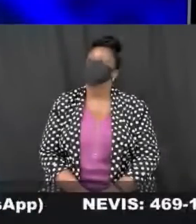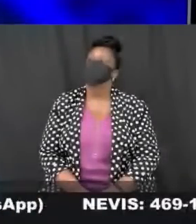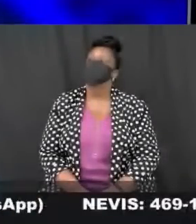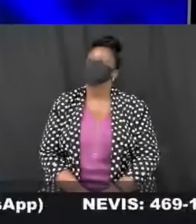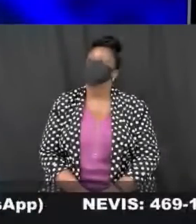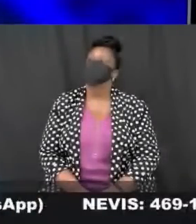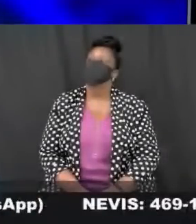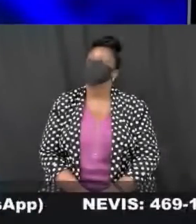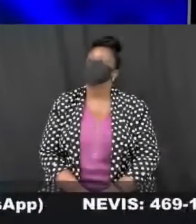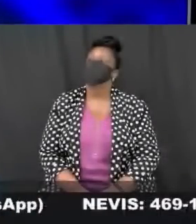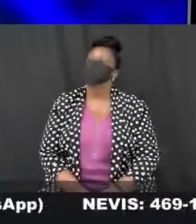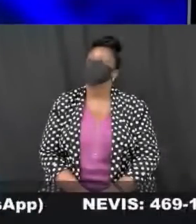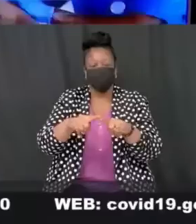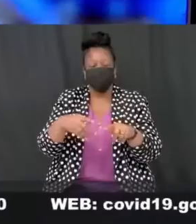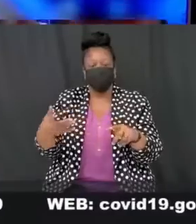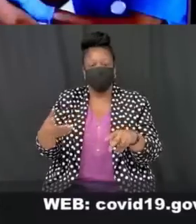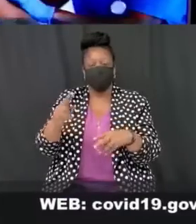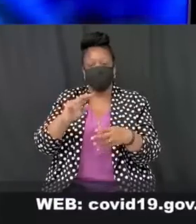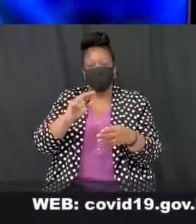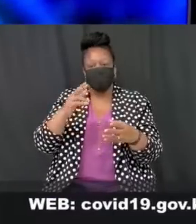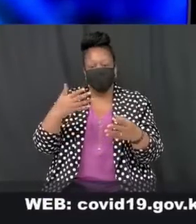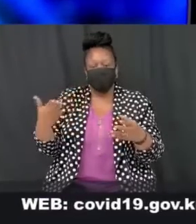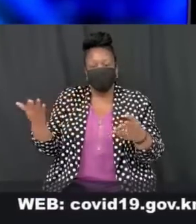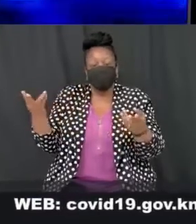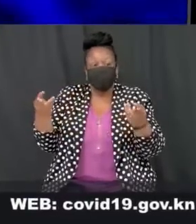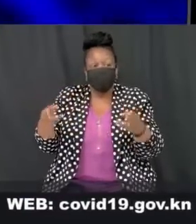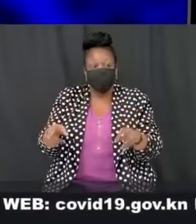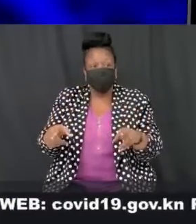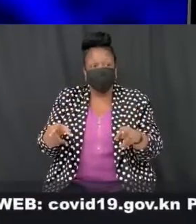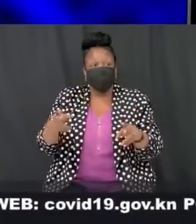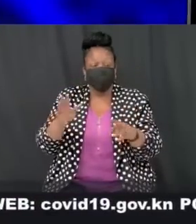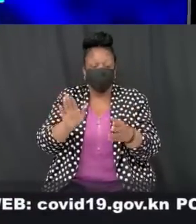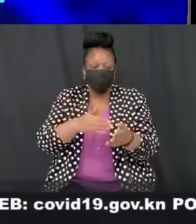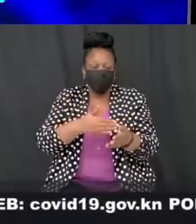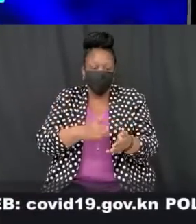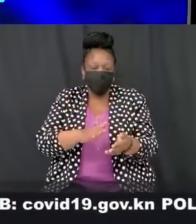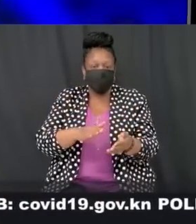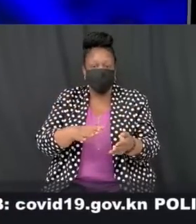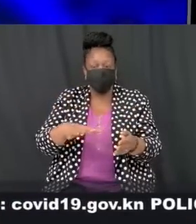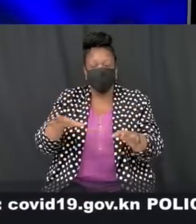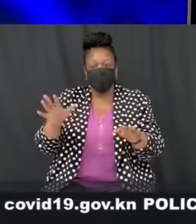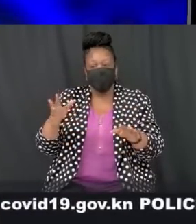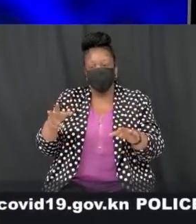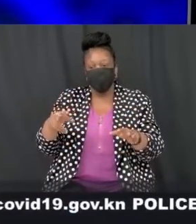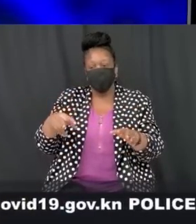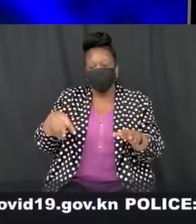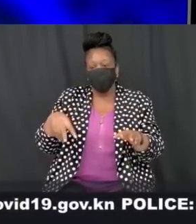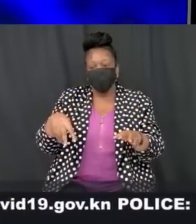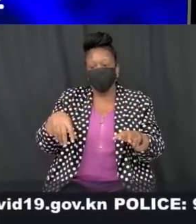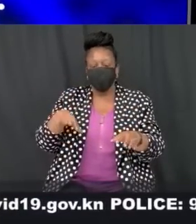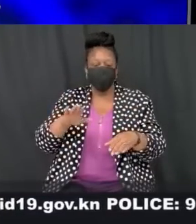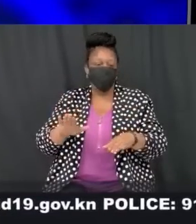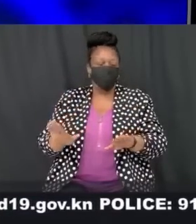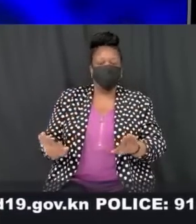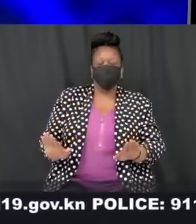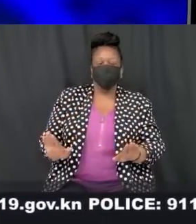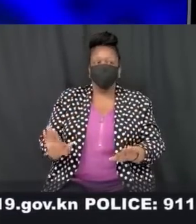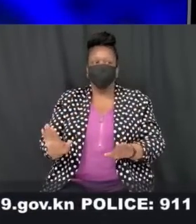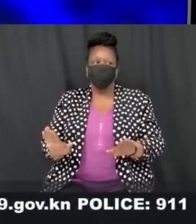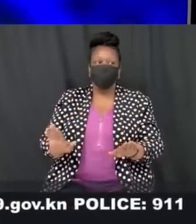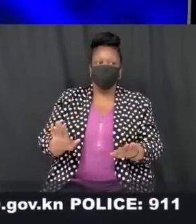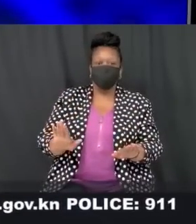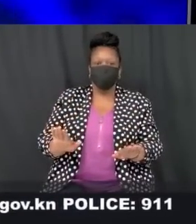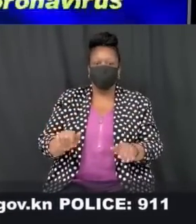The National COVID-19 Task Force will continue to work with the service providers and the Port